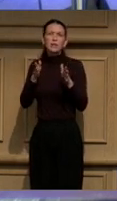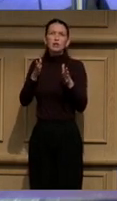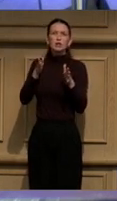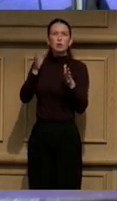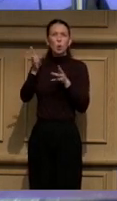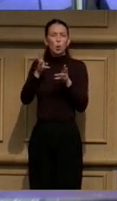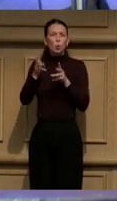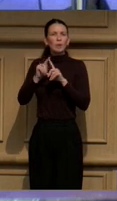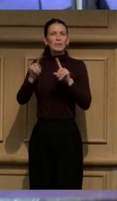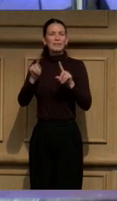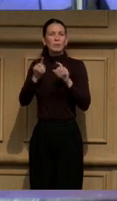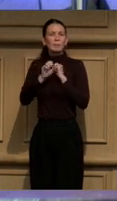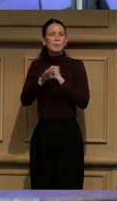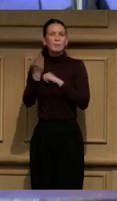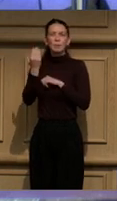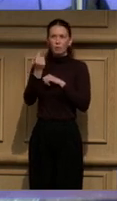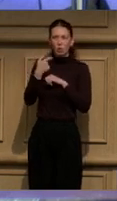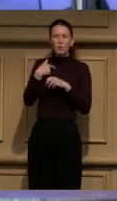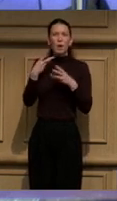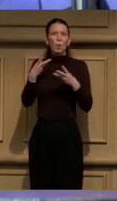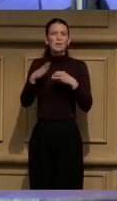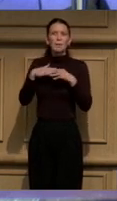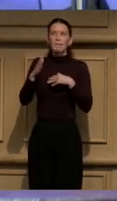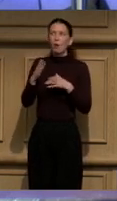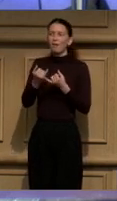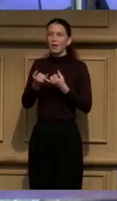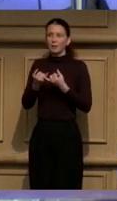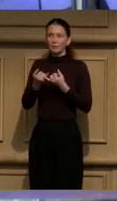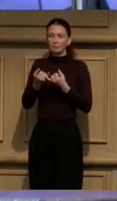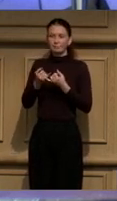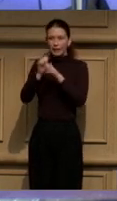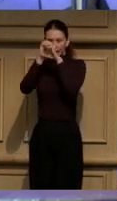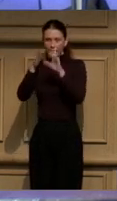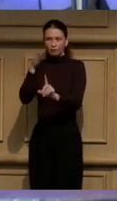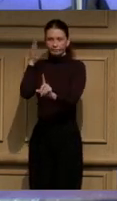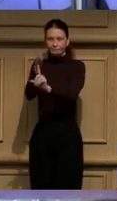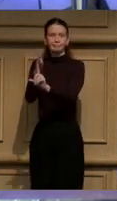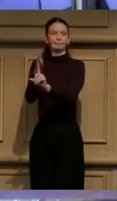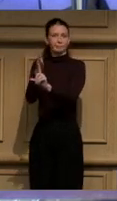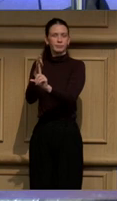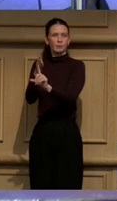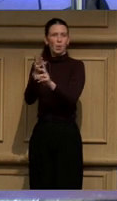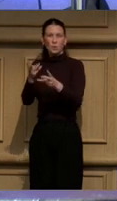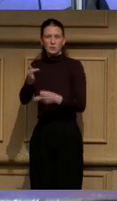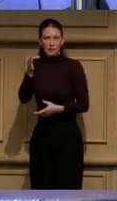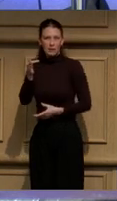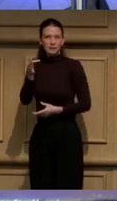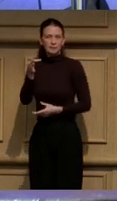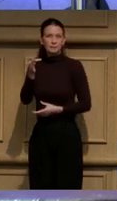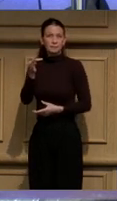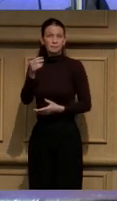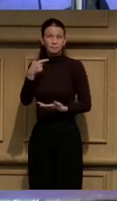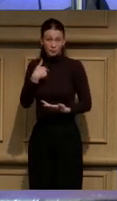more solid new path direction. And so I got